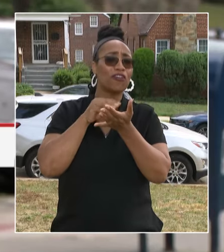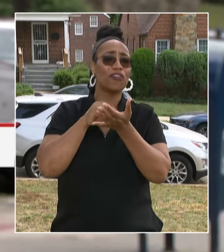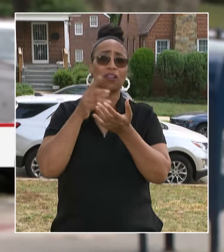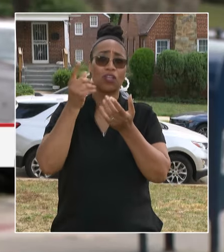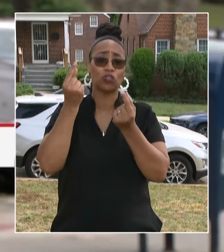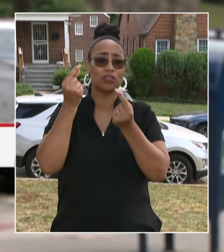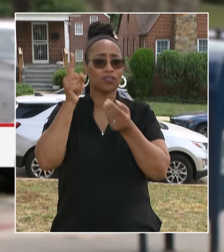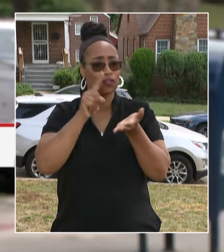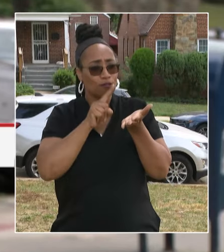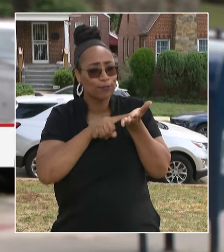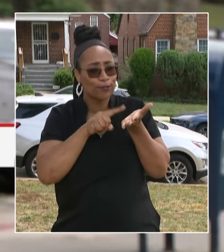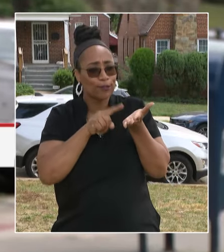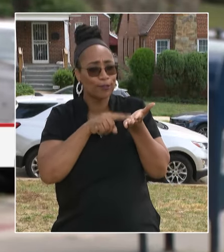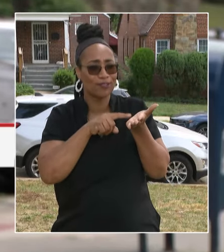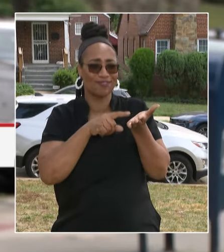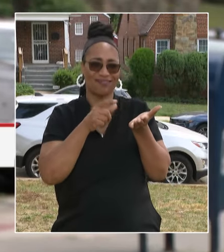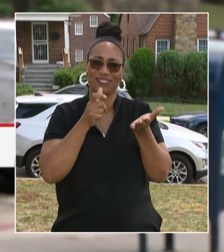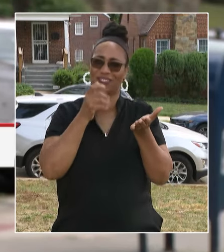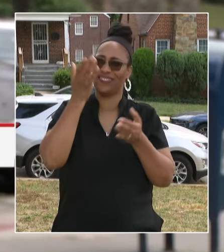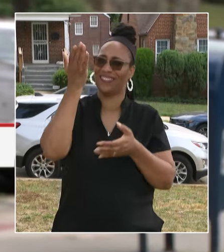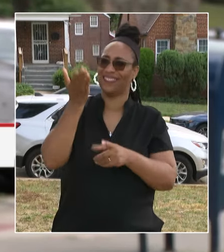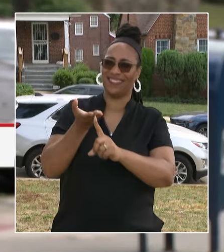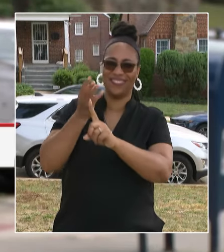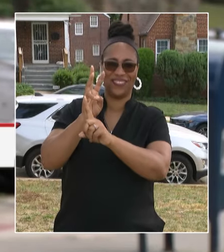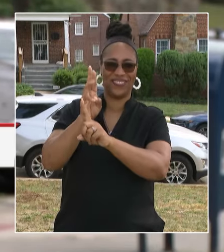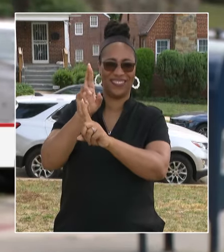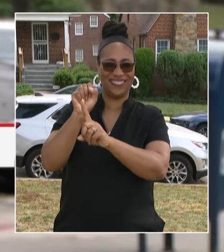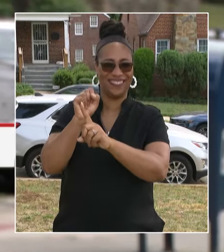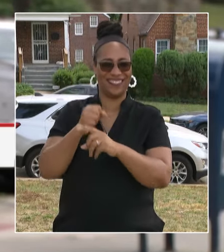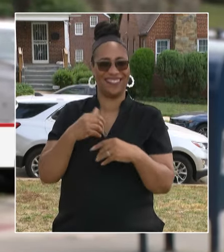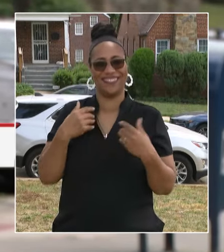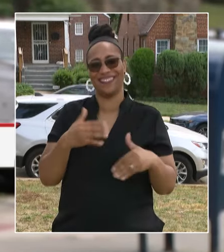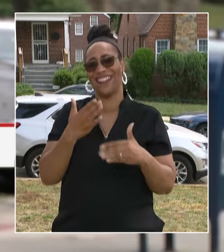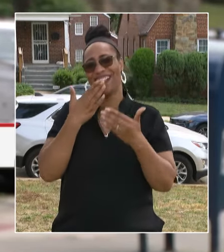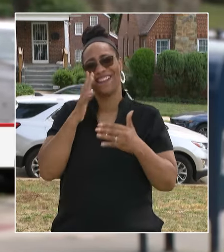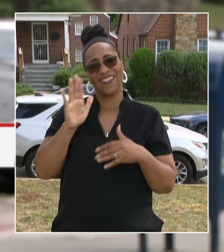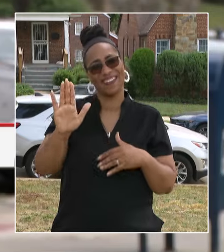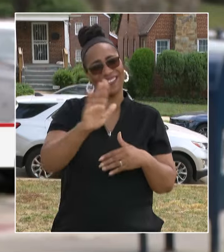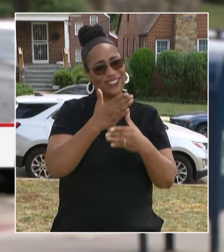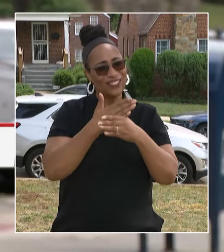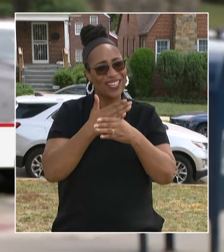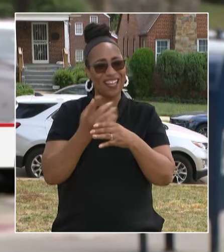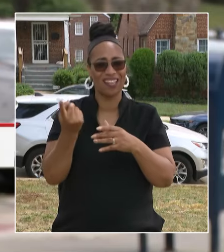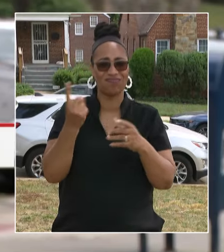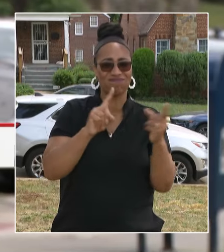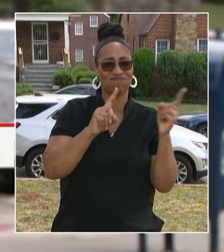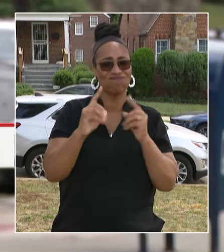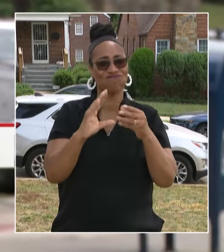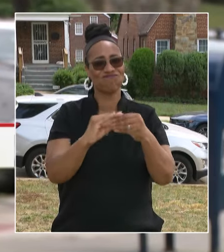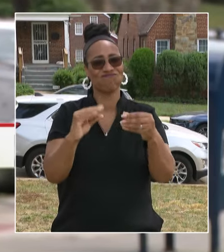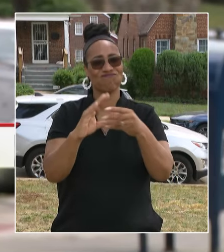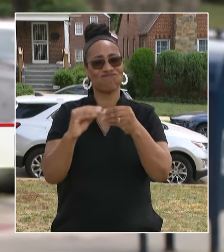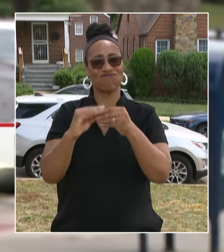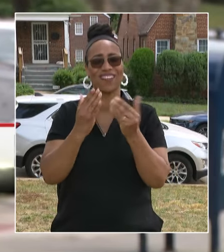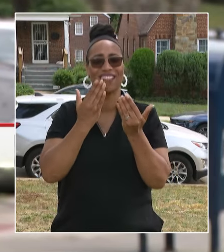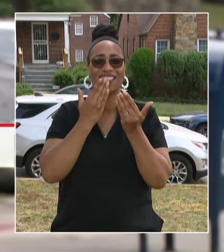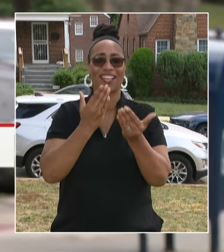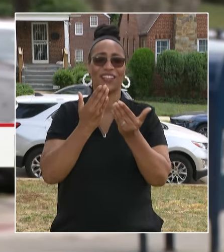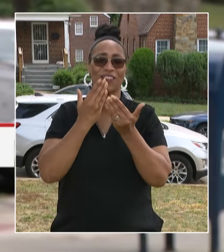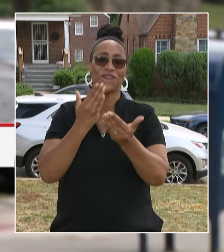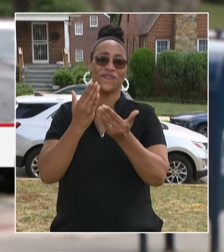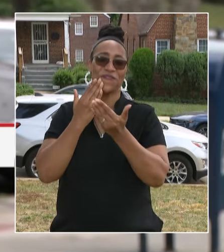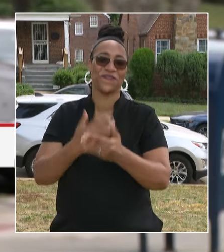individual. So once again, I really thank all of you for sharing so much with me and everyone that's here. And I'm